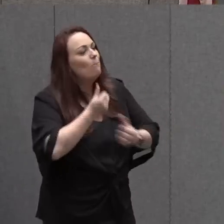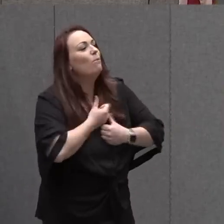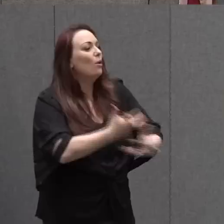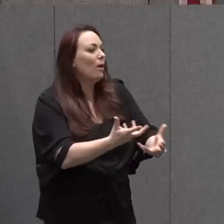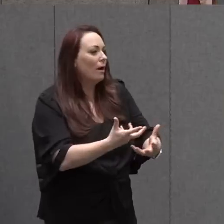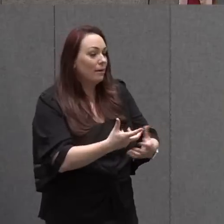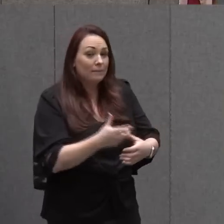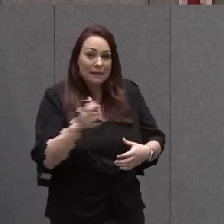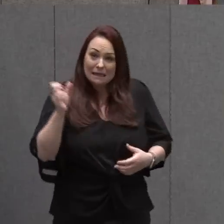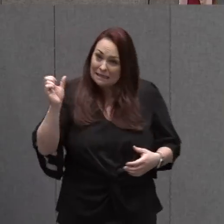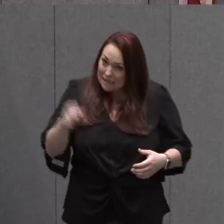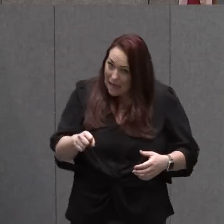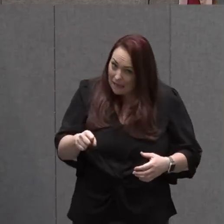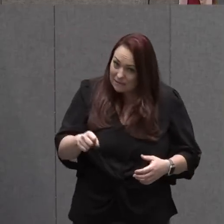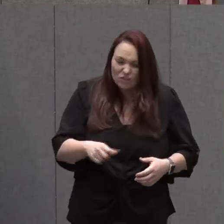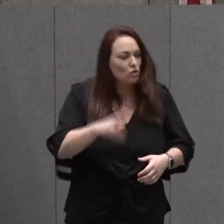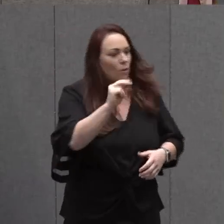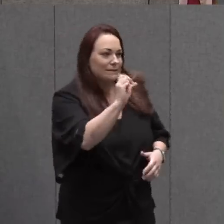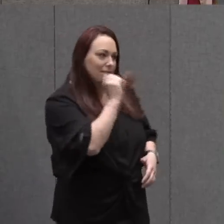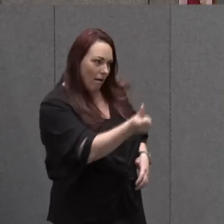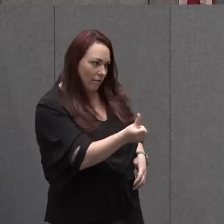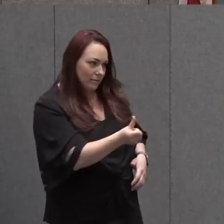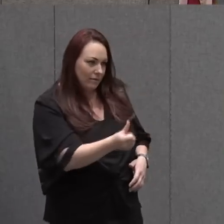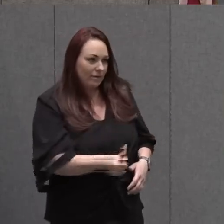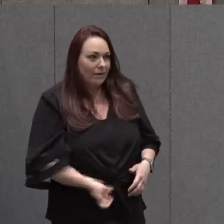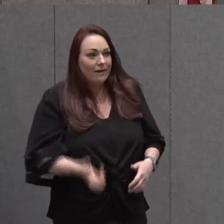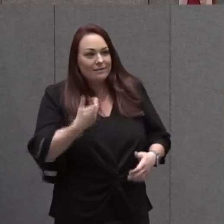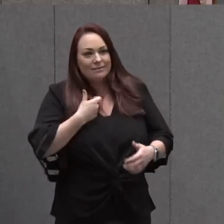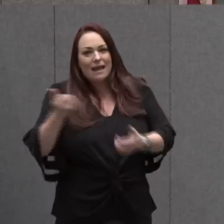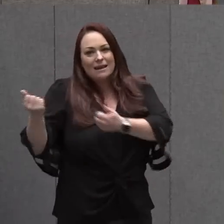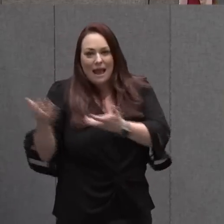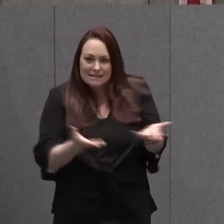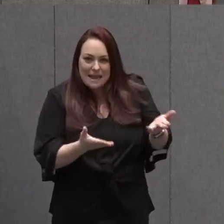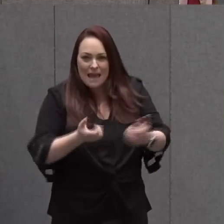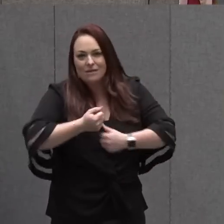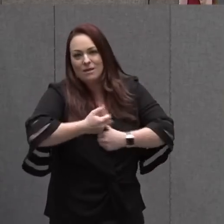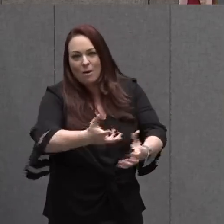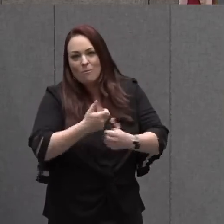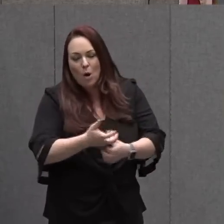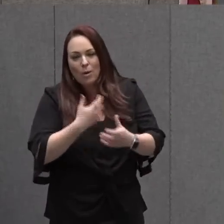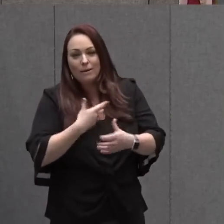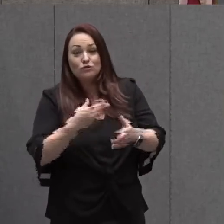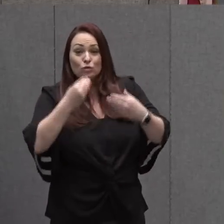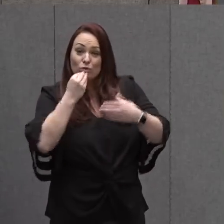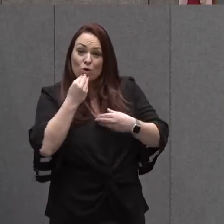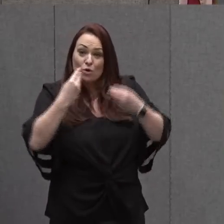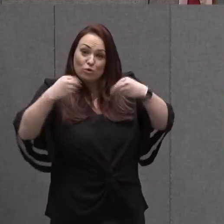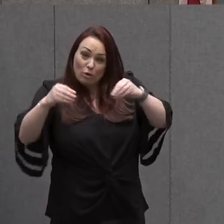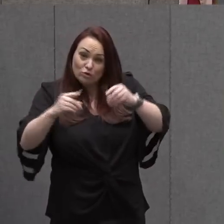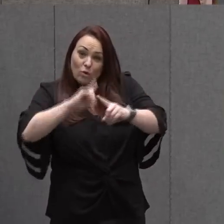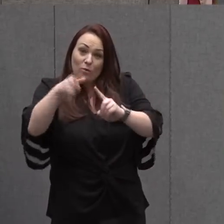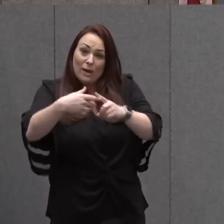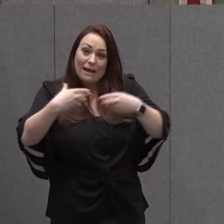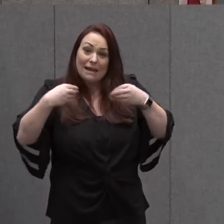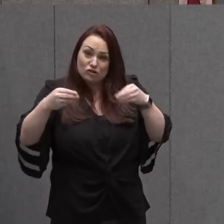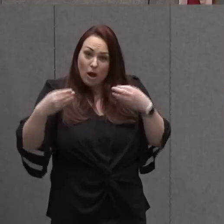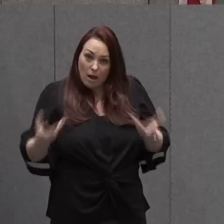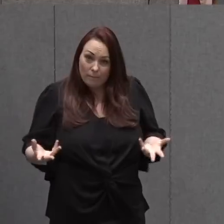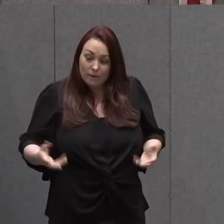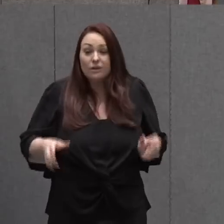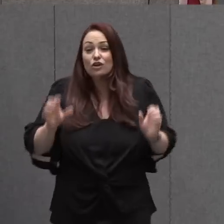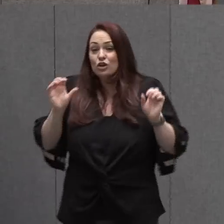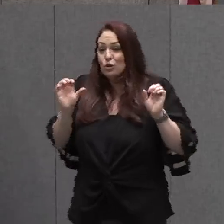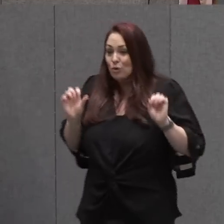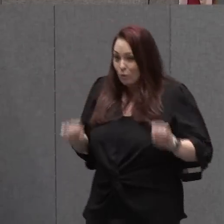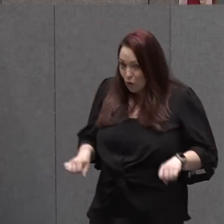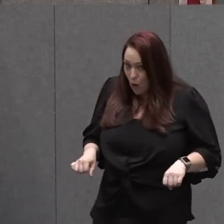poem. It is a poem. Then I take a poem to the grocery store when I go shopping. You could take a poem to the grocery store